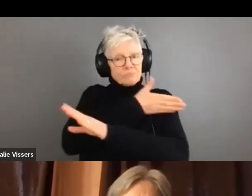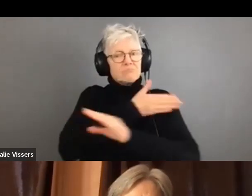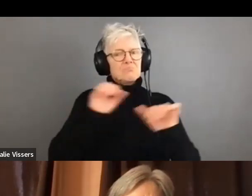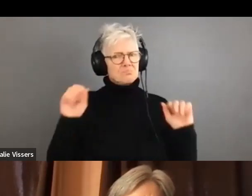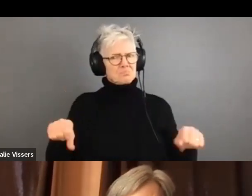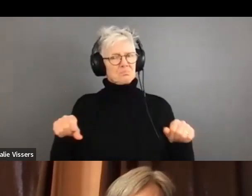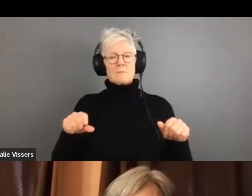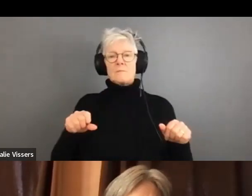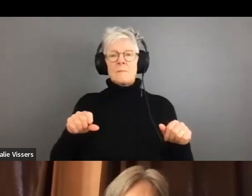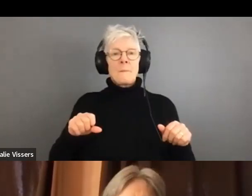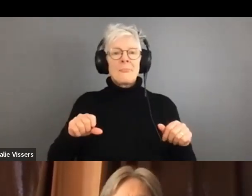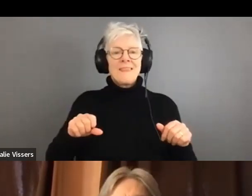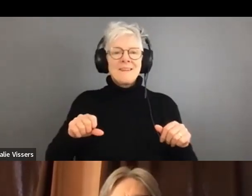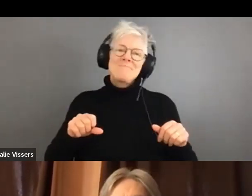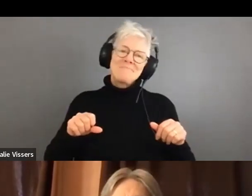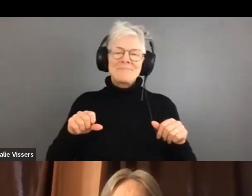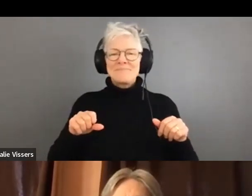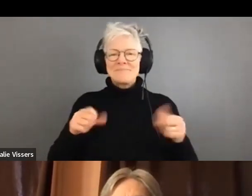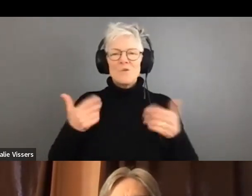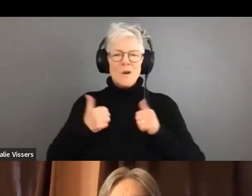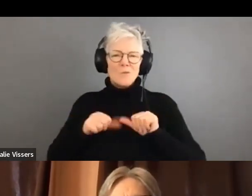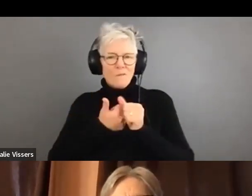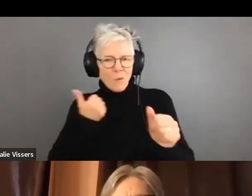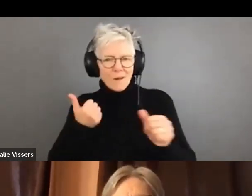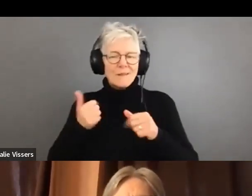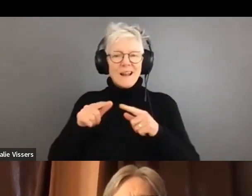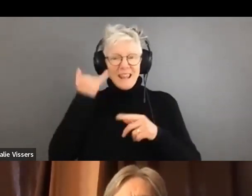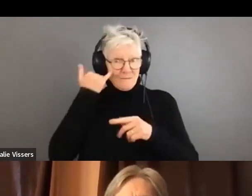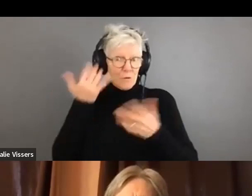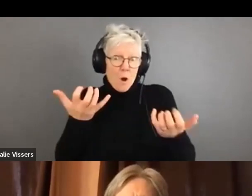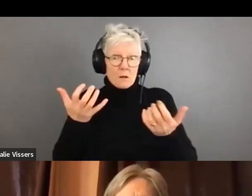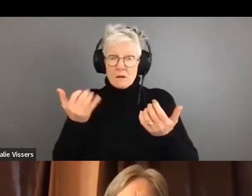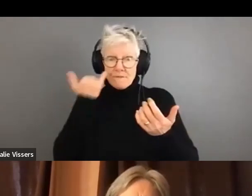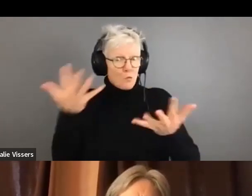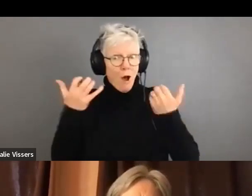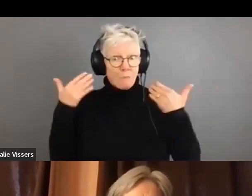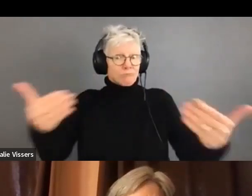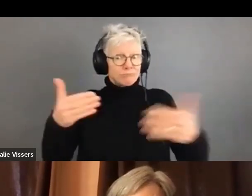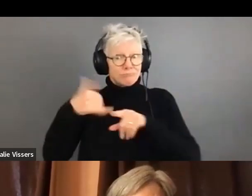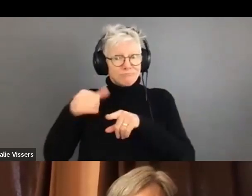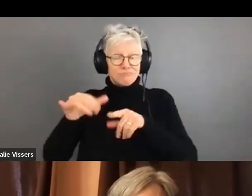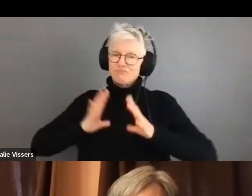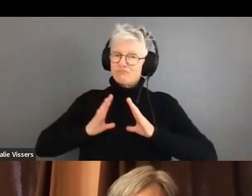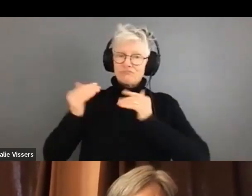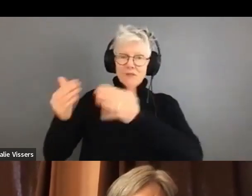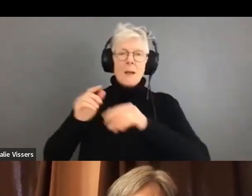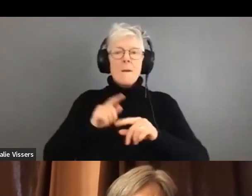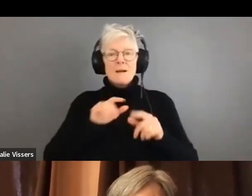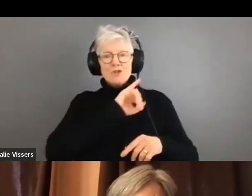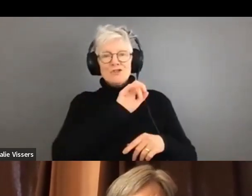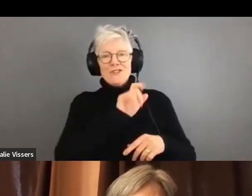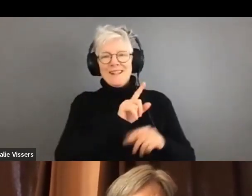You certainly, if you want to avoid that as much as possible, tell them that ahead of time. Like when it has come up outside of Jill,